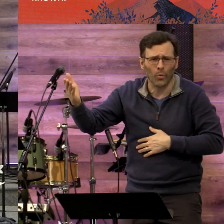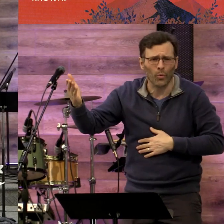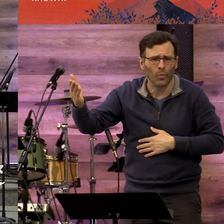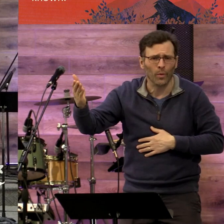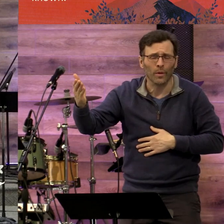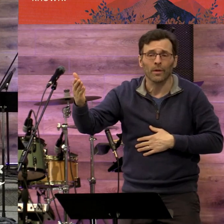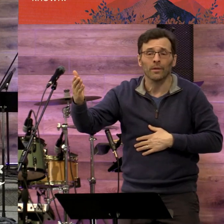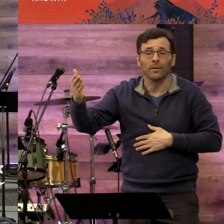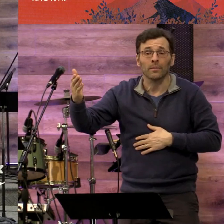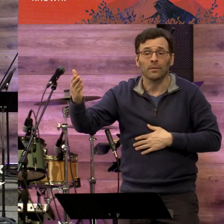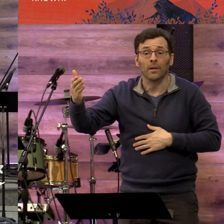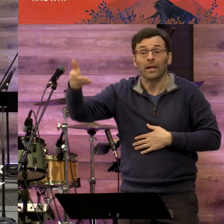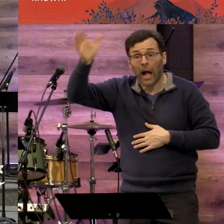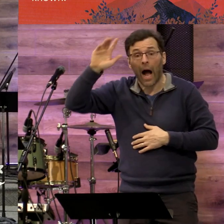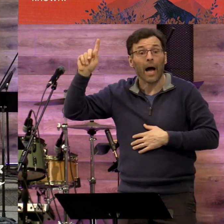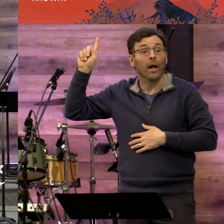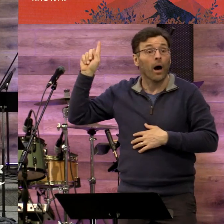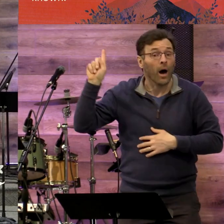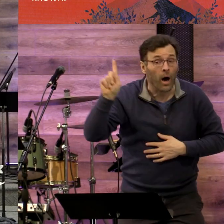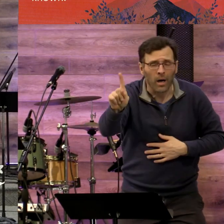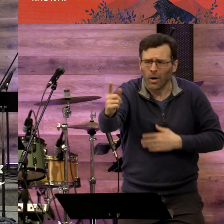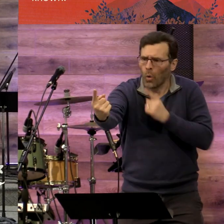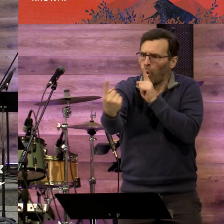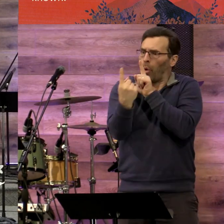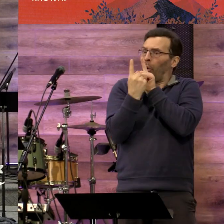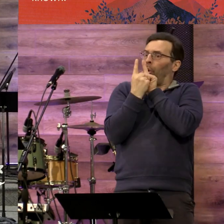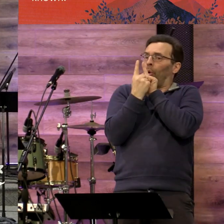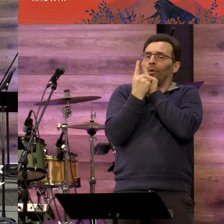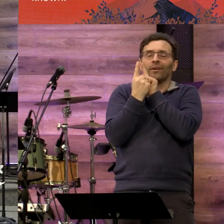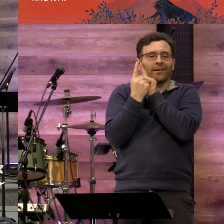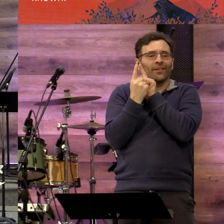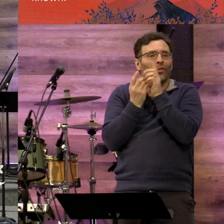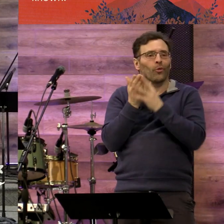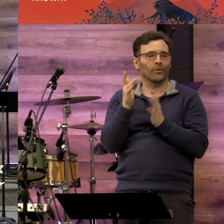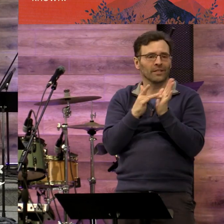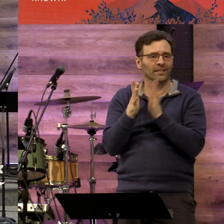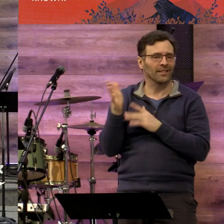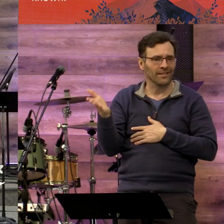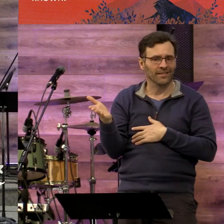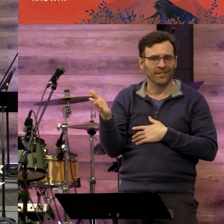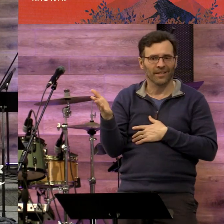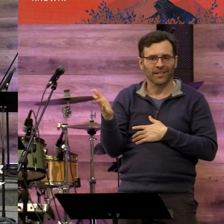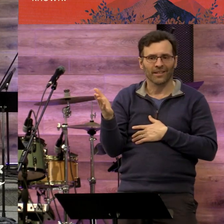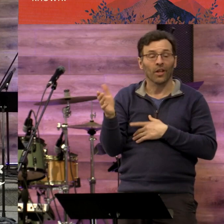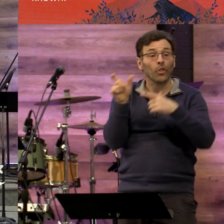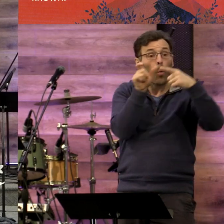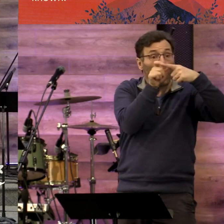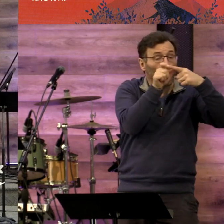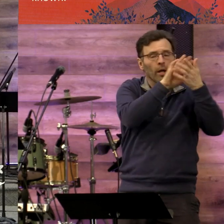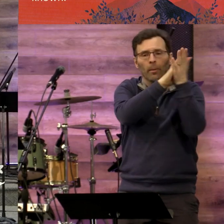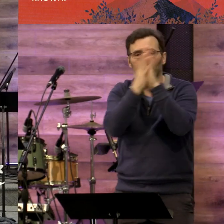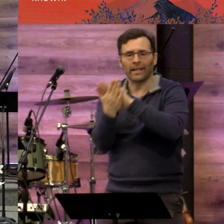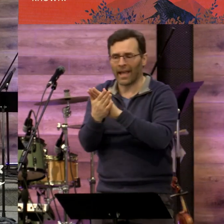He draws near to you. The Word became flesh and dwelt among us.